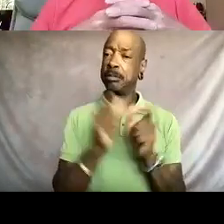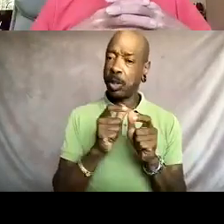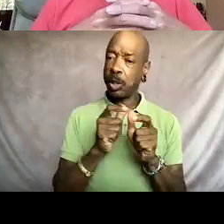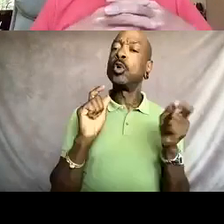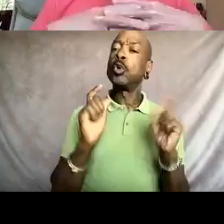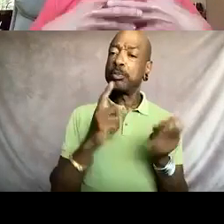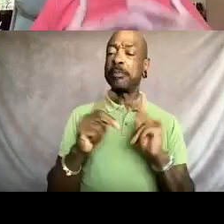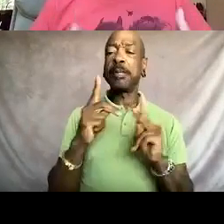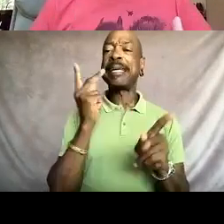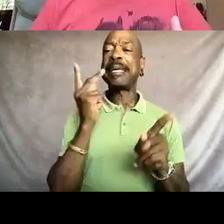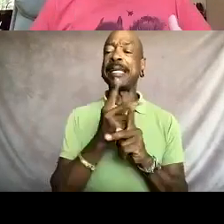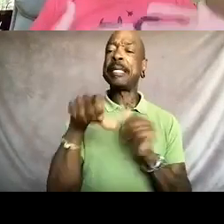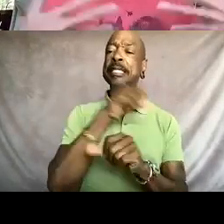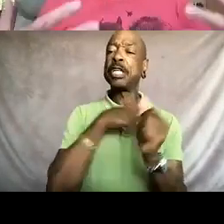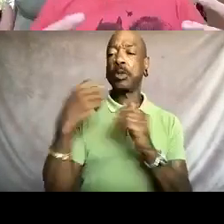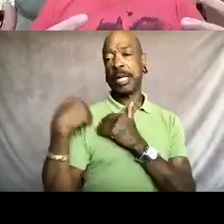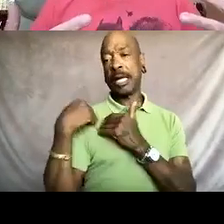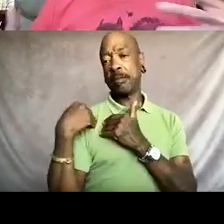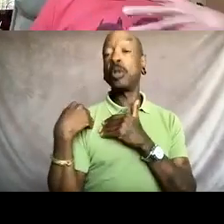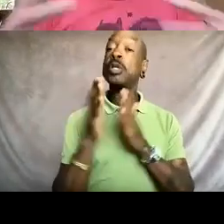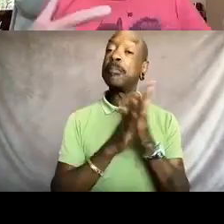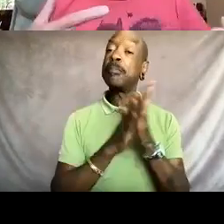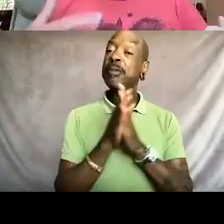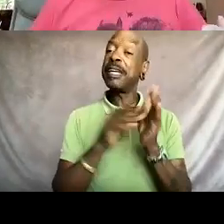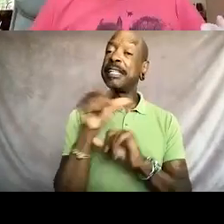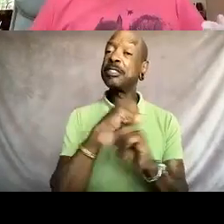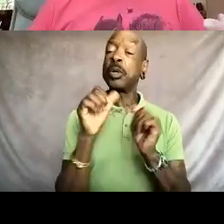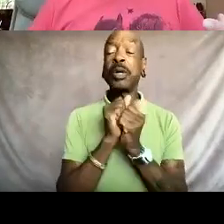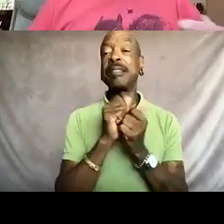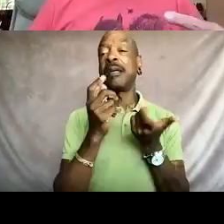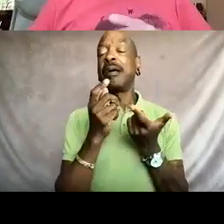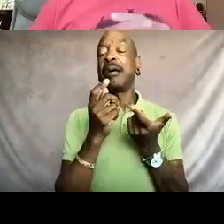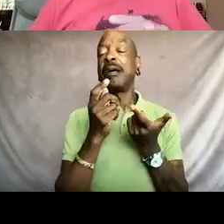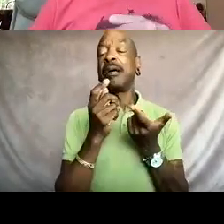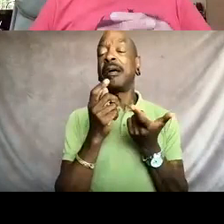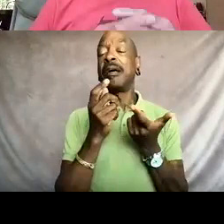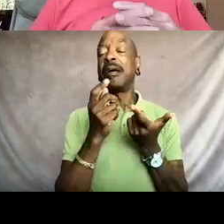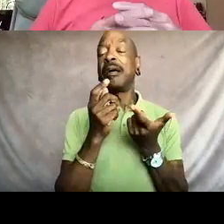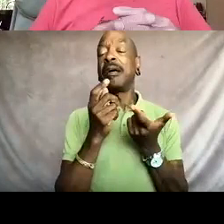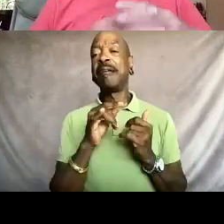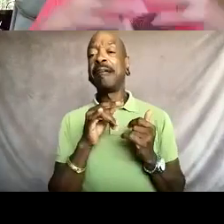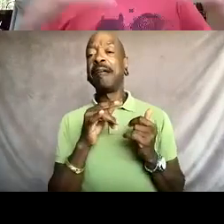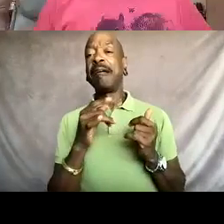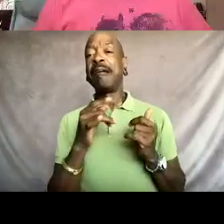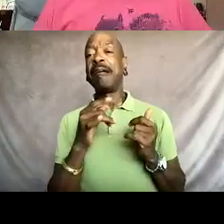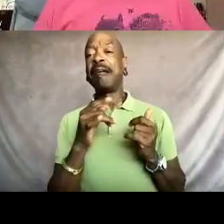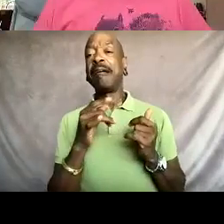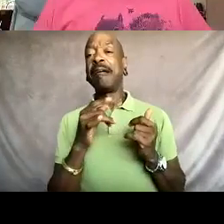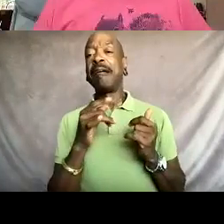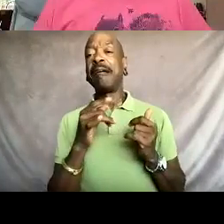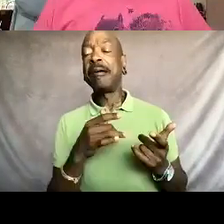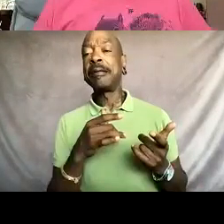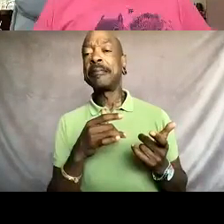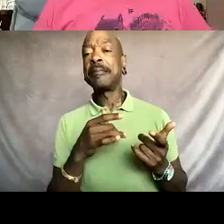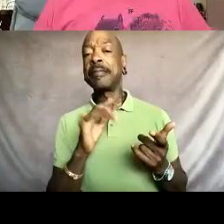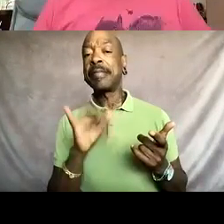accountable, who motivate each other with affection and collaboration, but that those small collectives are going to be nested in larger